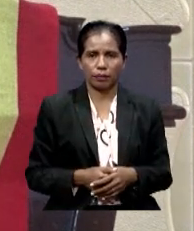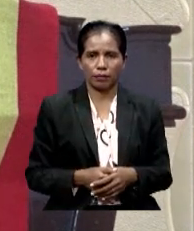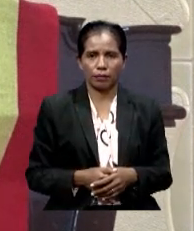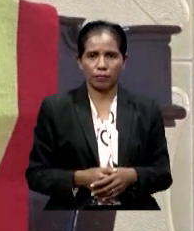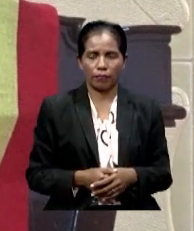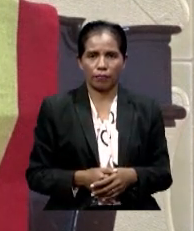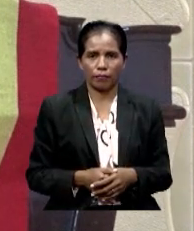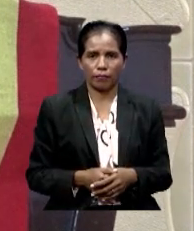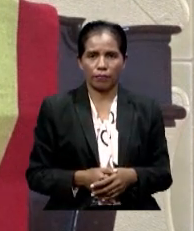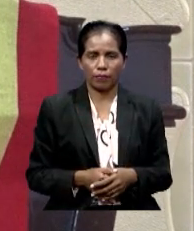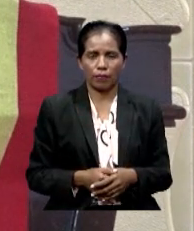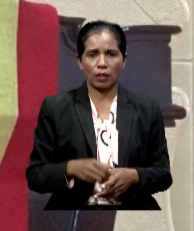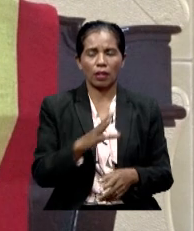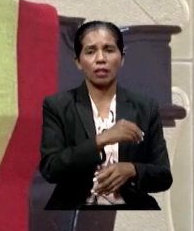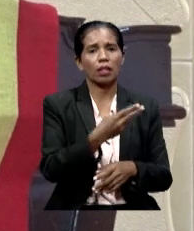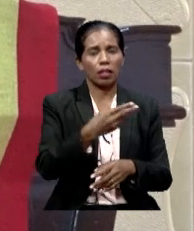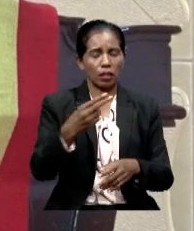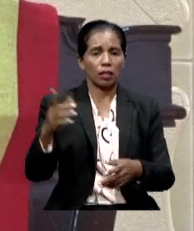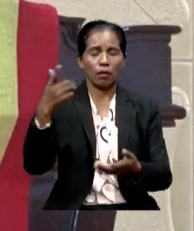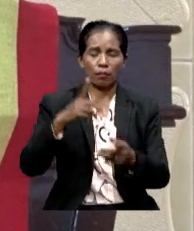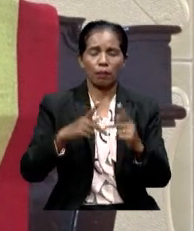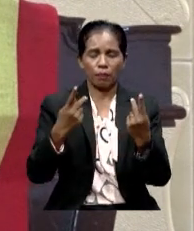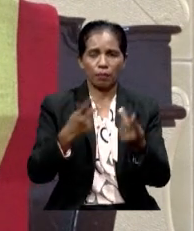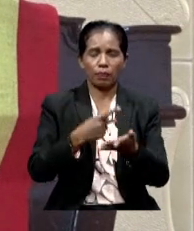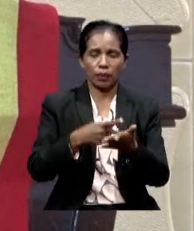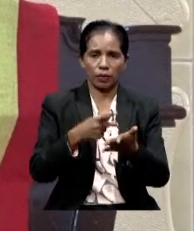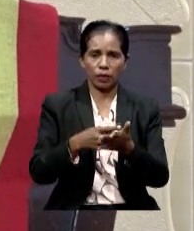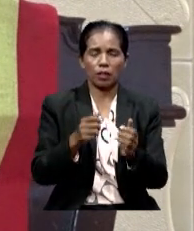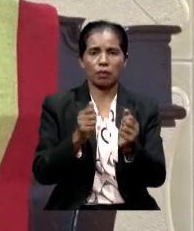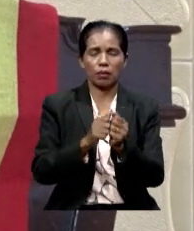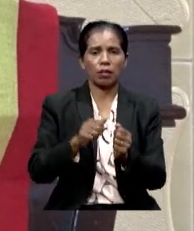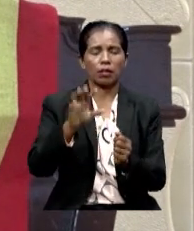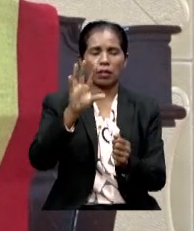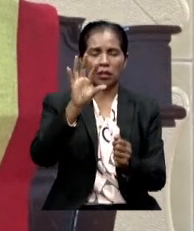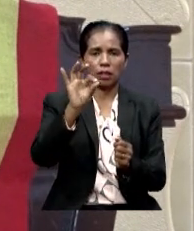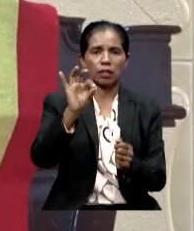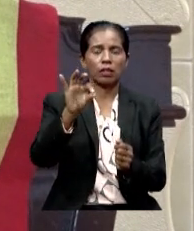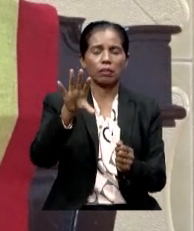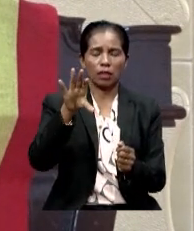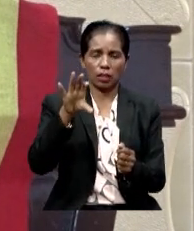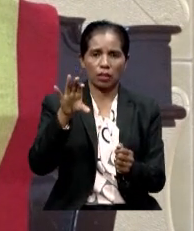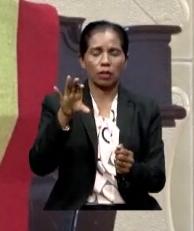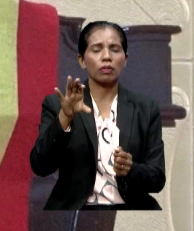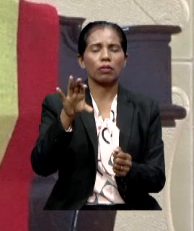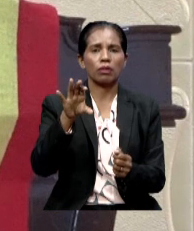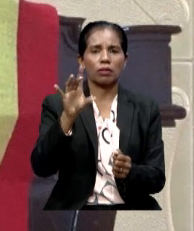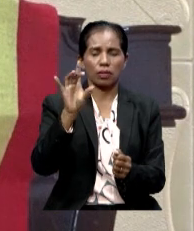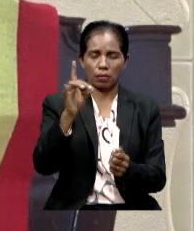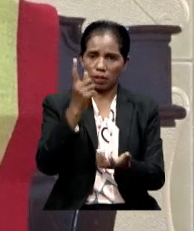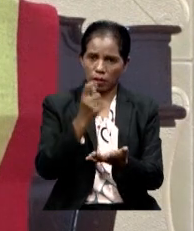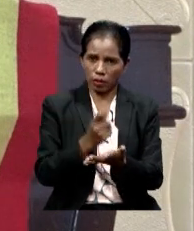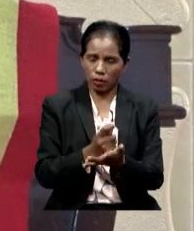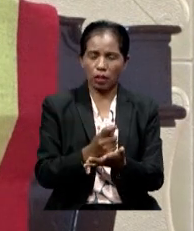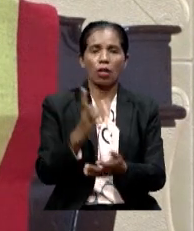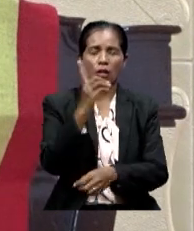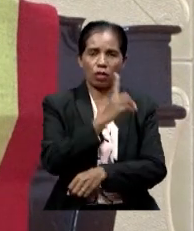The duration of this project is 974 days. We are targeting the completion